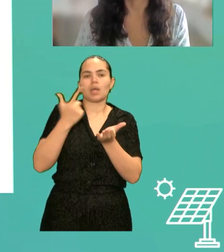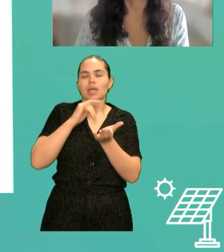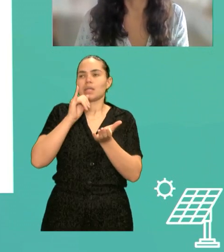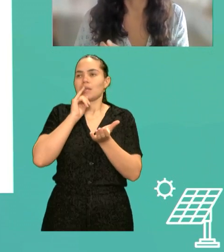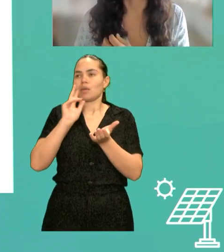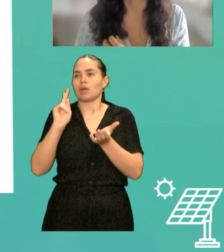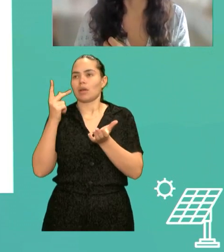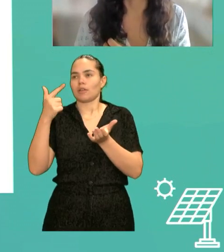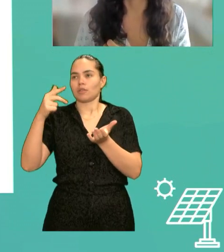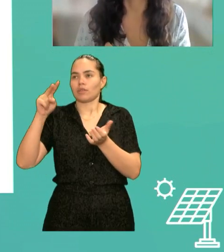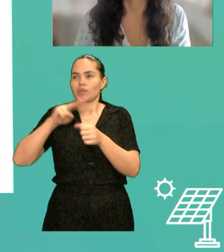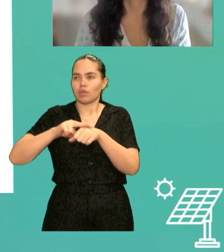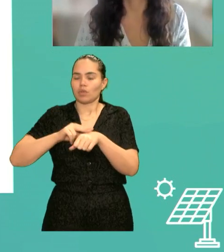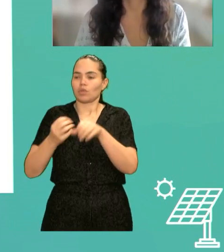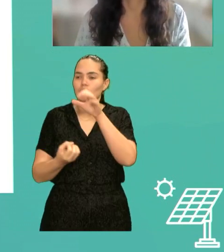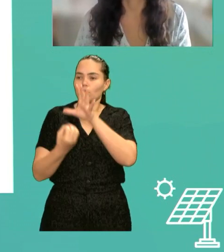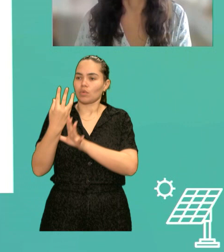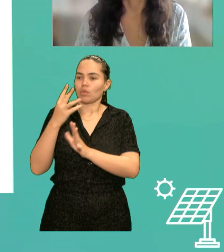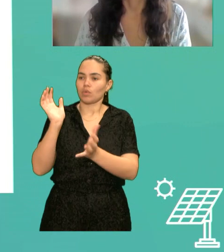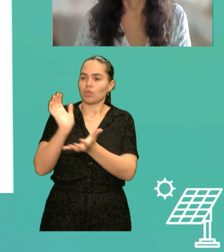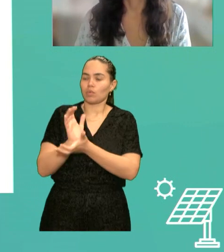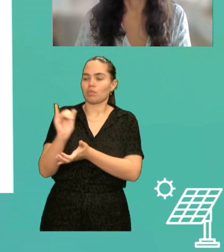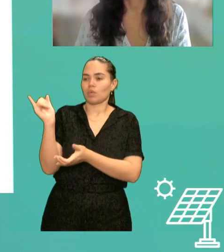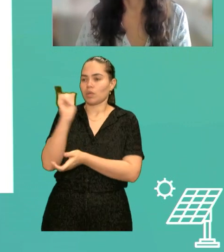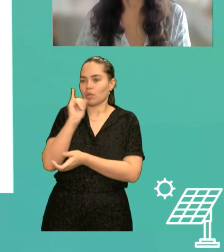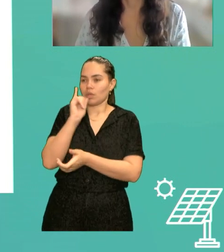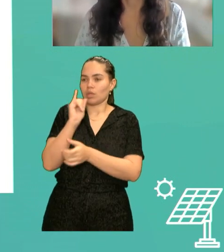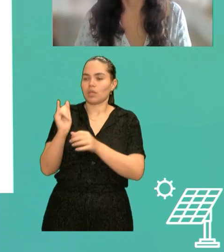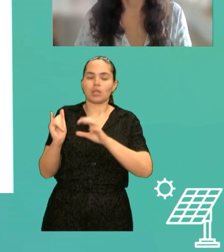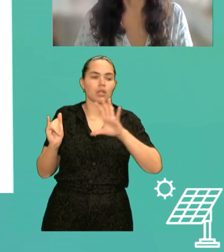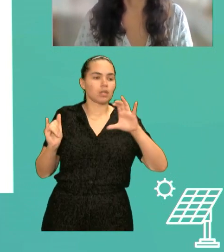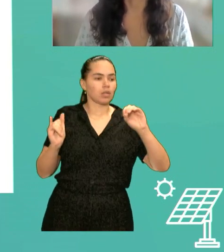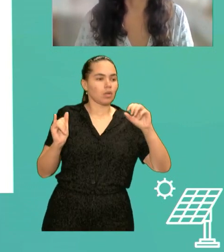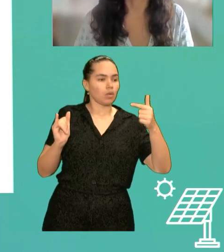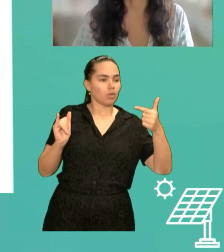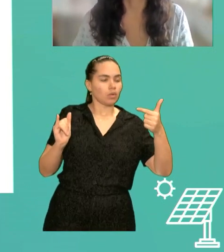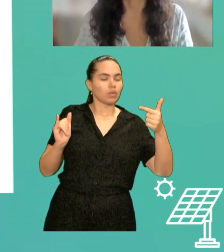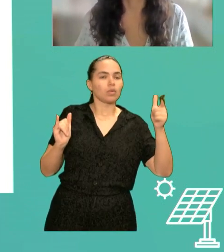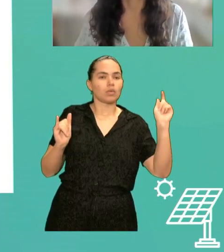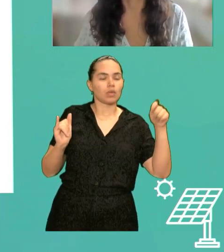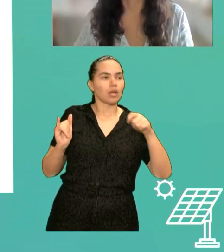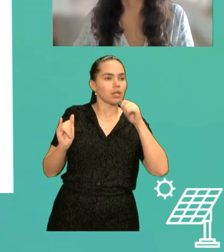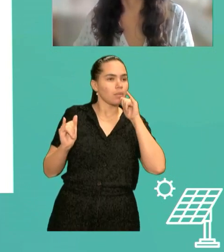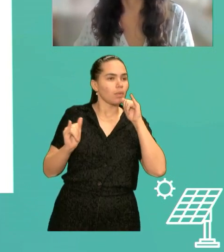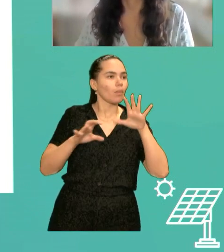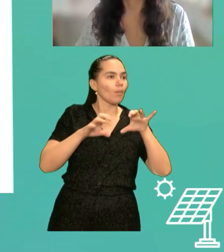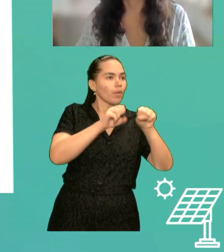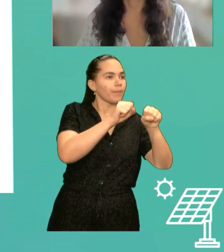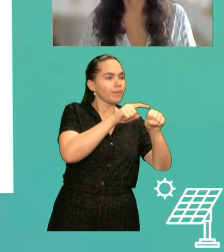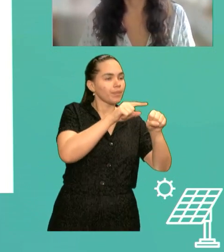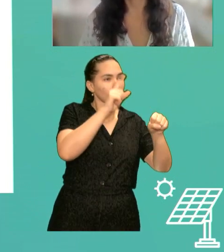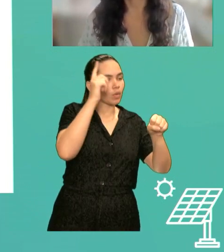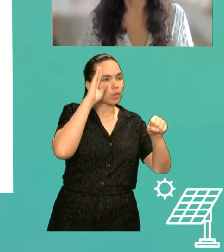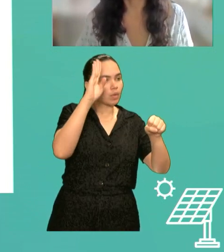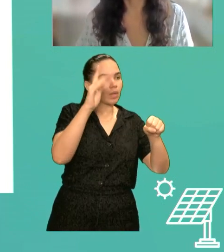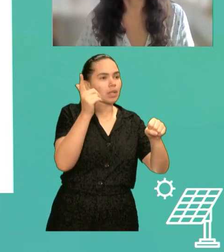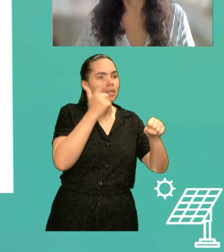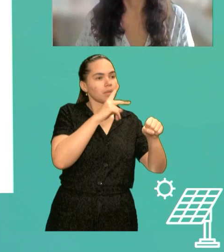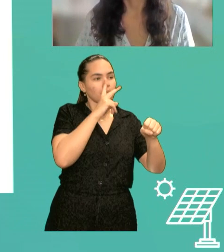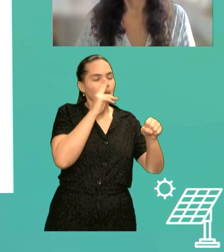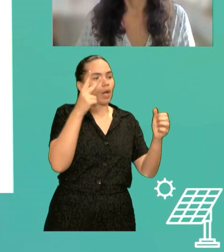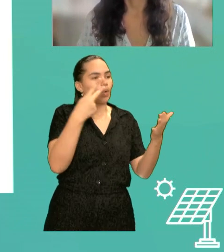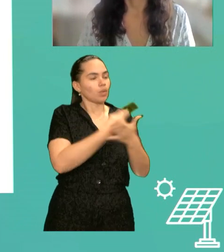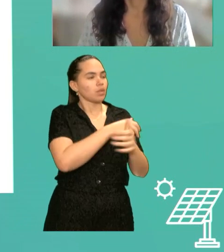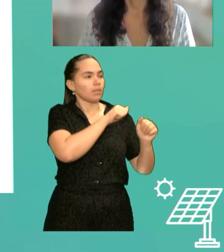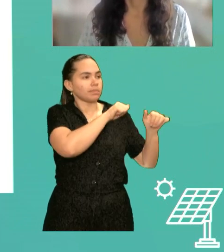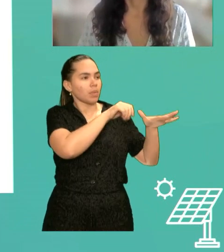the CO2 that can be captured from an inevitable emission source, for instance, and from this we